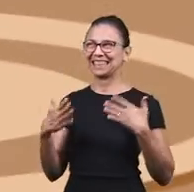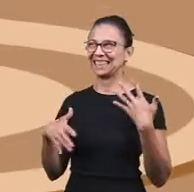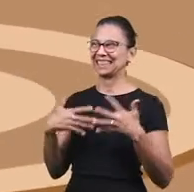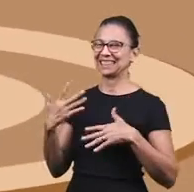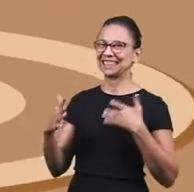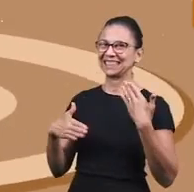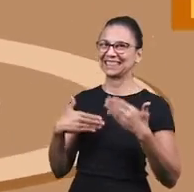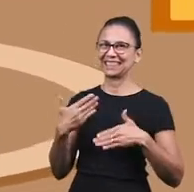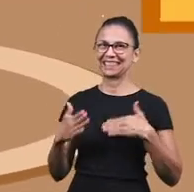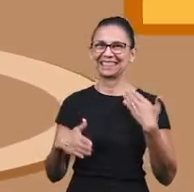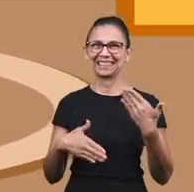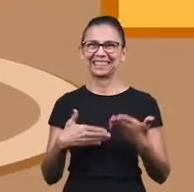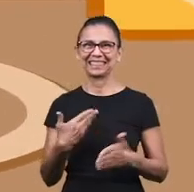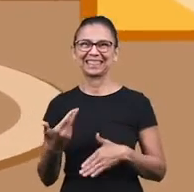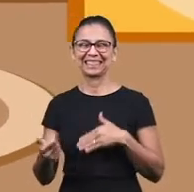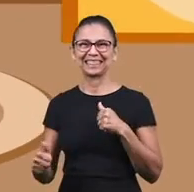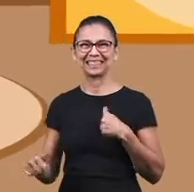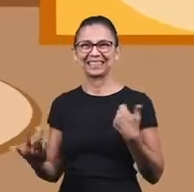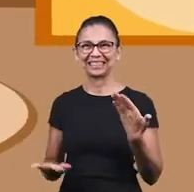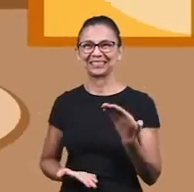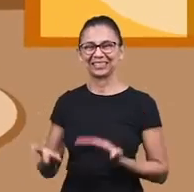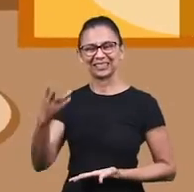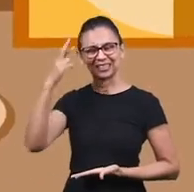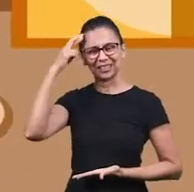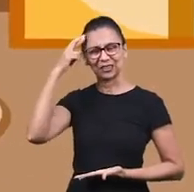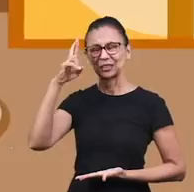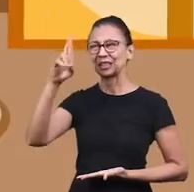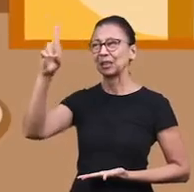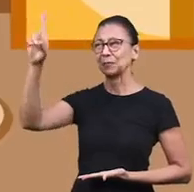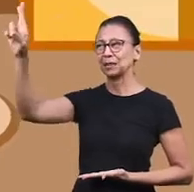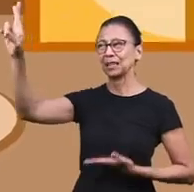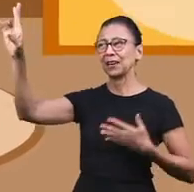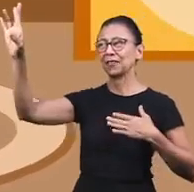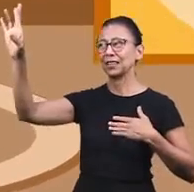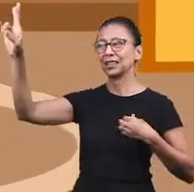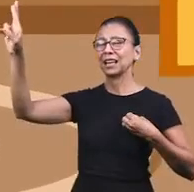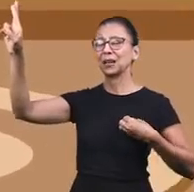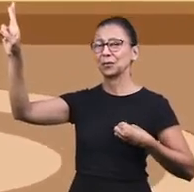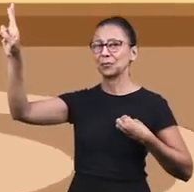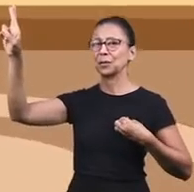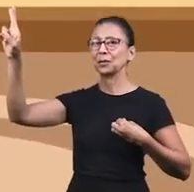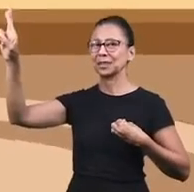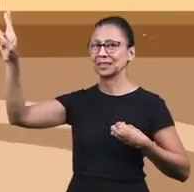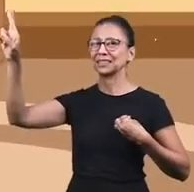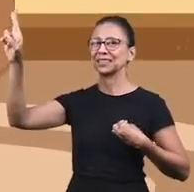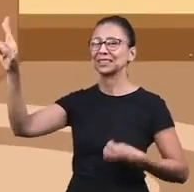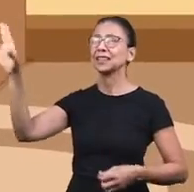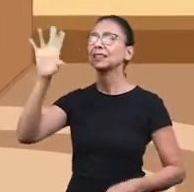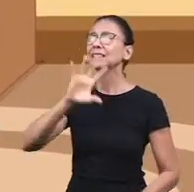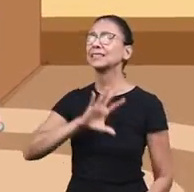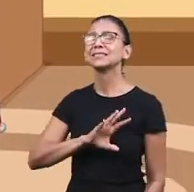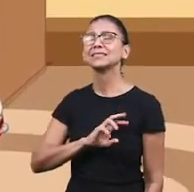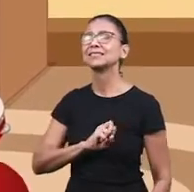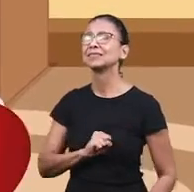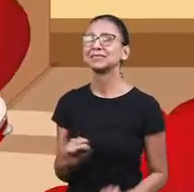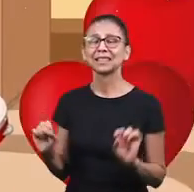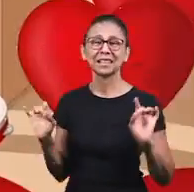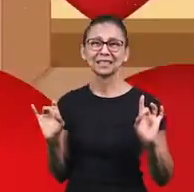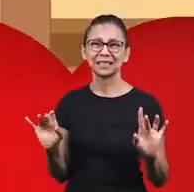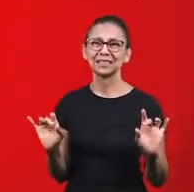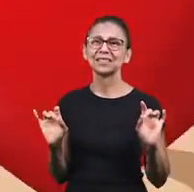My joy is to grow with my Lord, the Lord of my life, my great